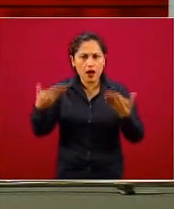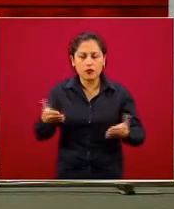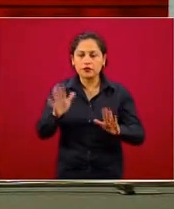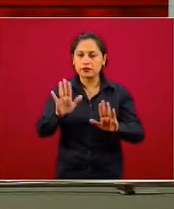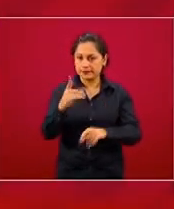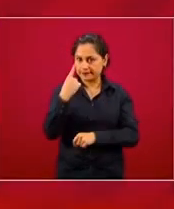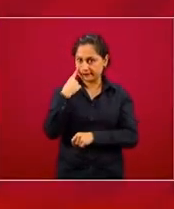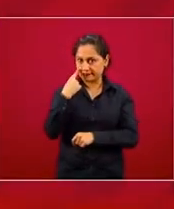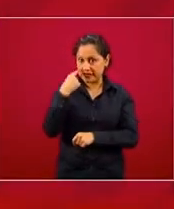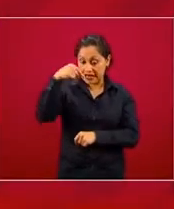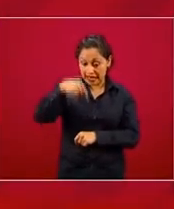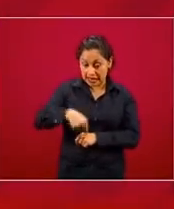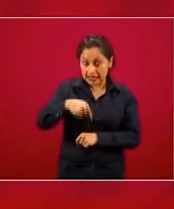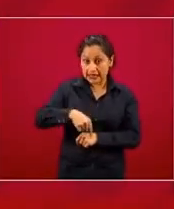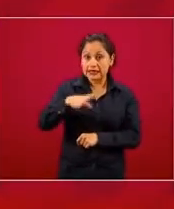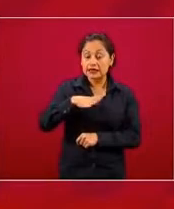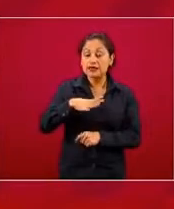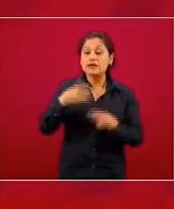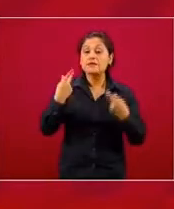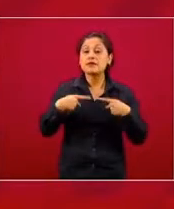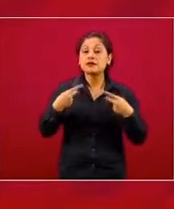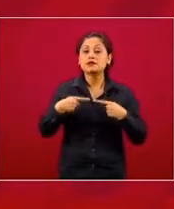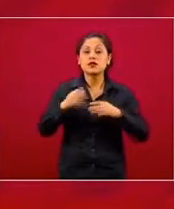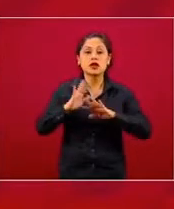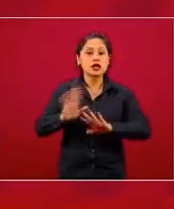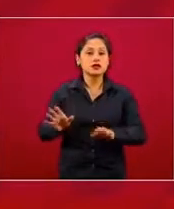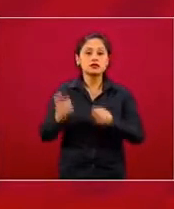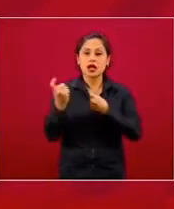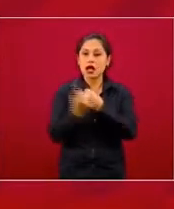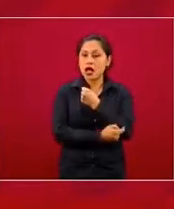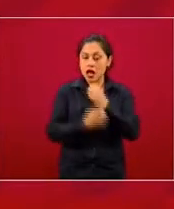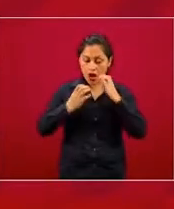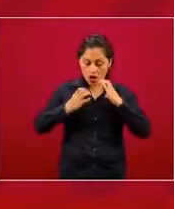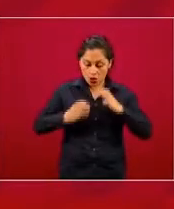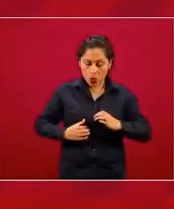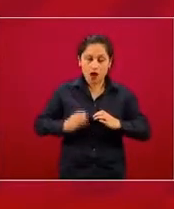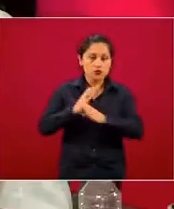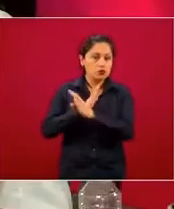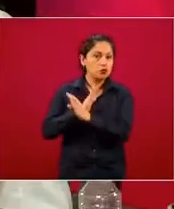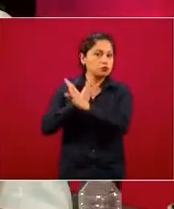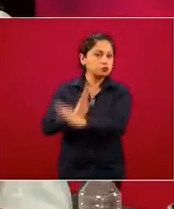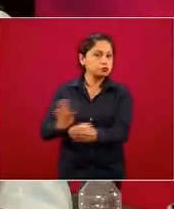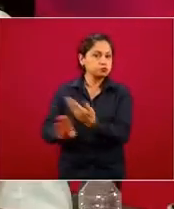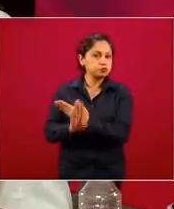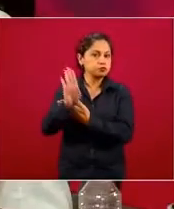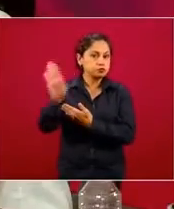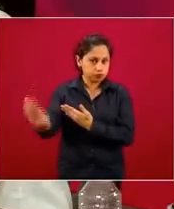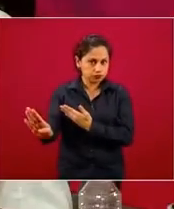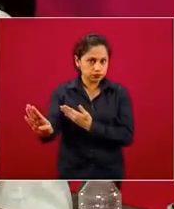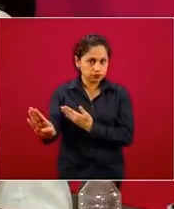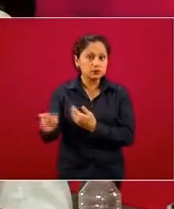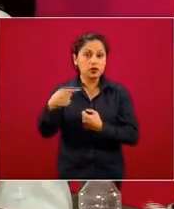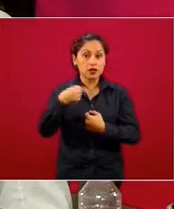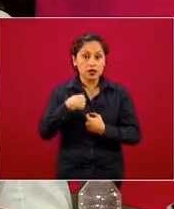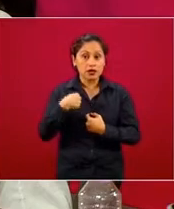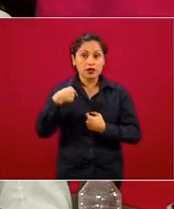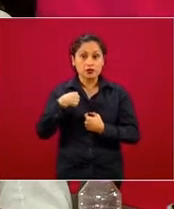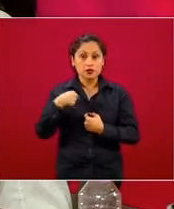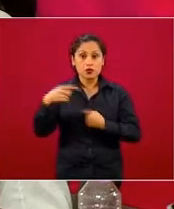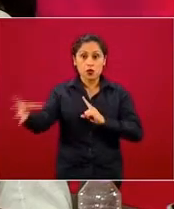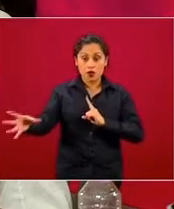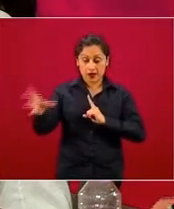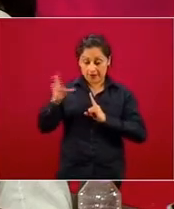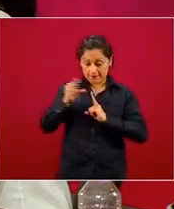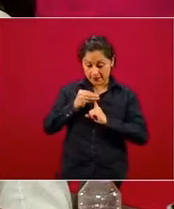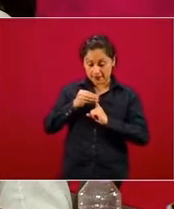immune, and my relationship is mainly with immune people, if I was infected, I will no longer infect